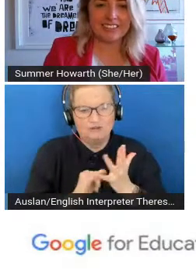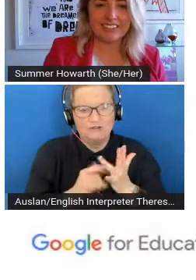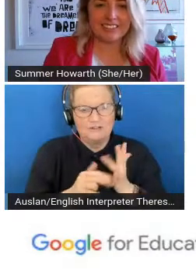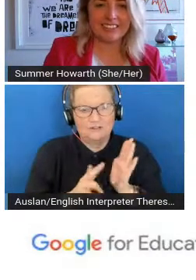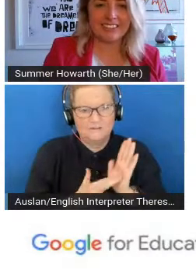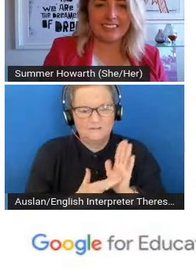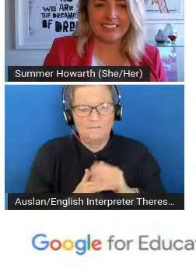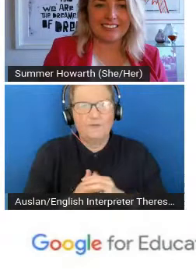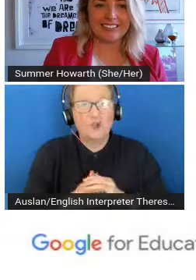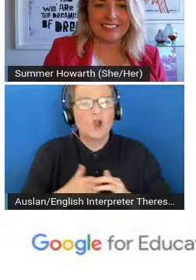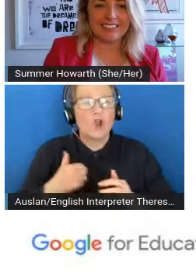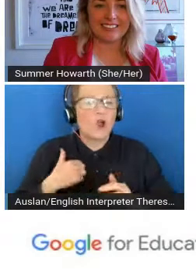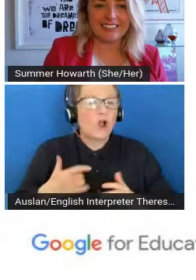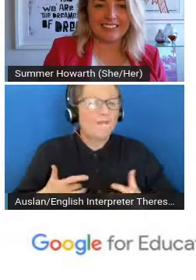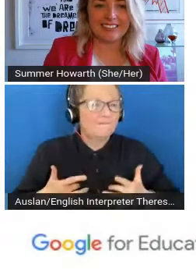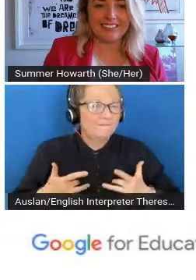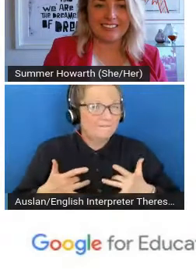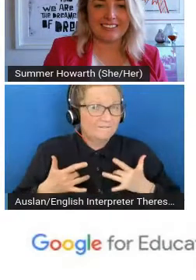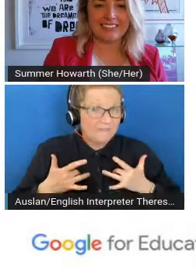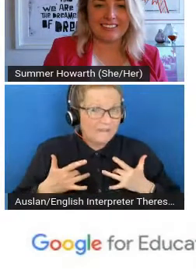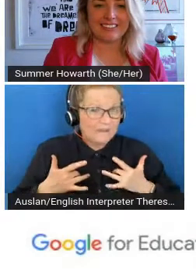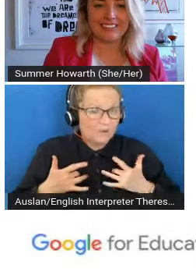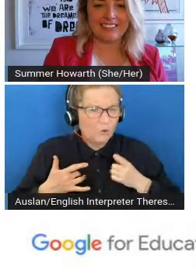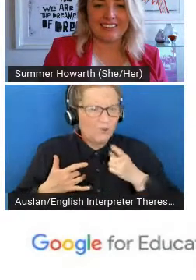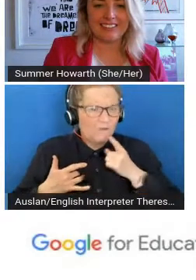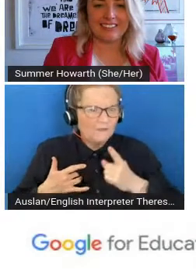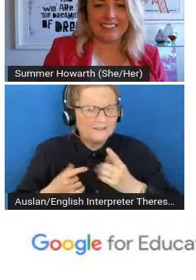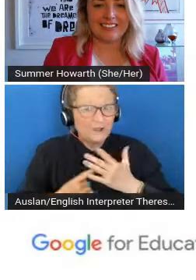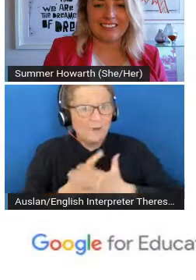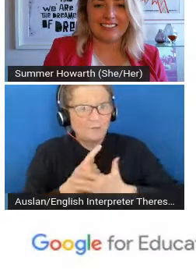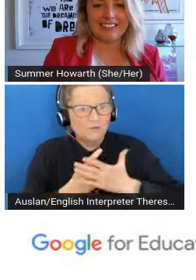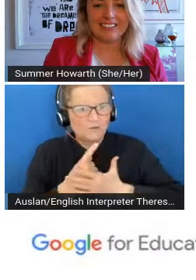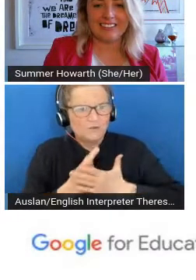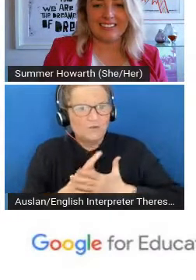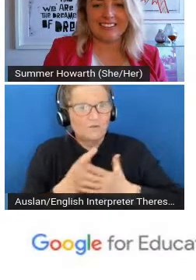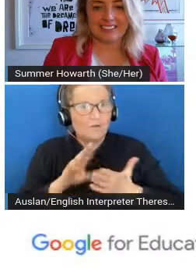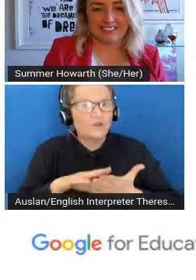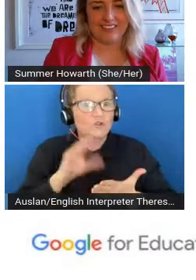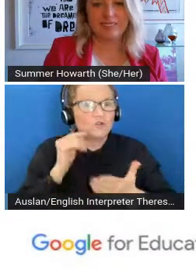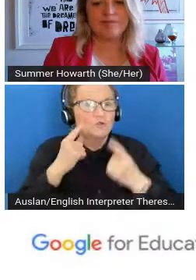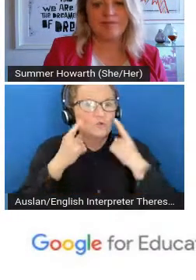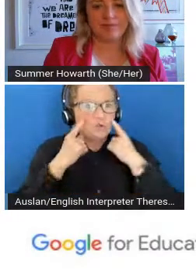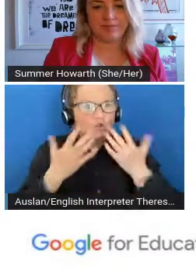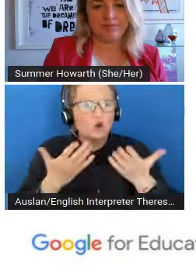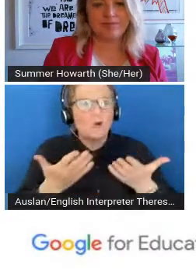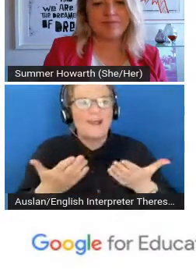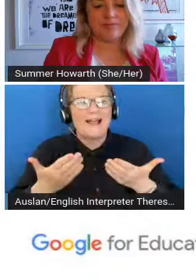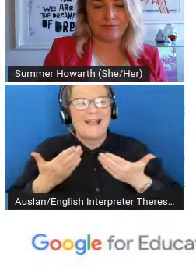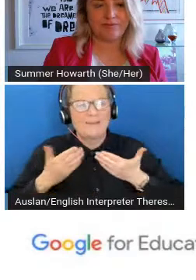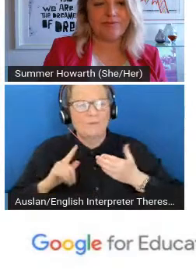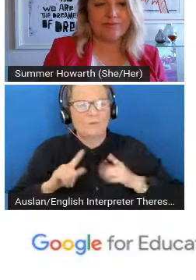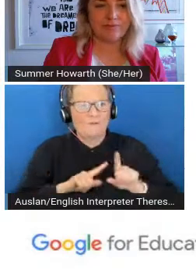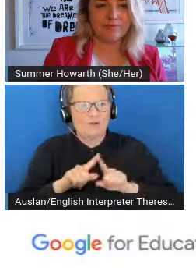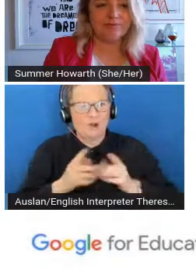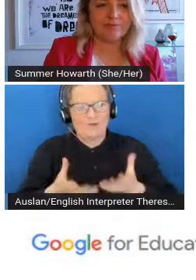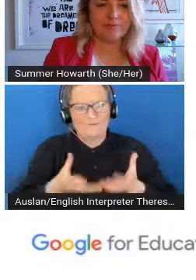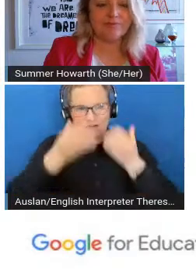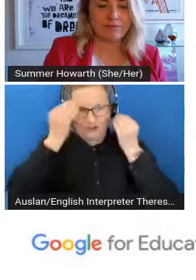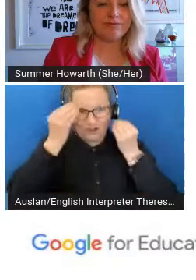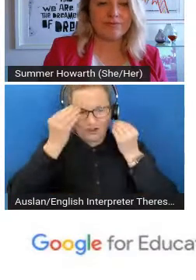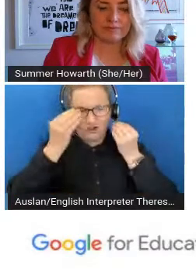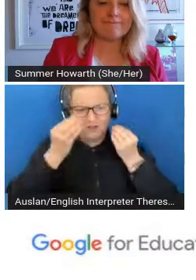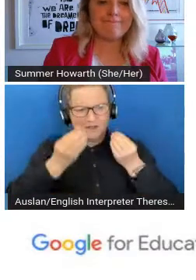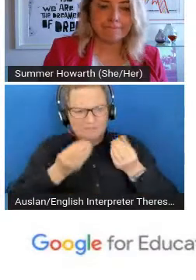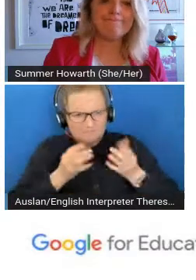I feel this is, you know, an opportunity for kids to showcase, you know, what they've learned, right? And giving it some agency, you know, that choice, voice,